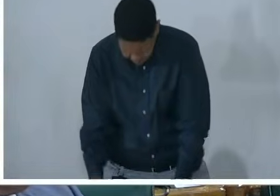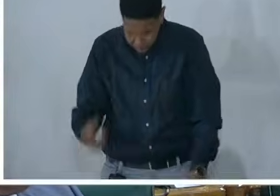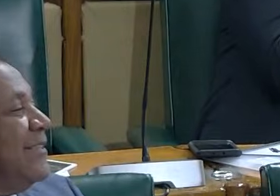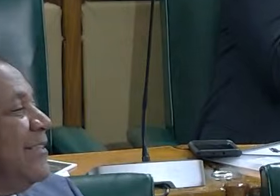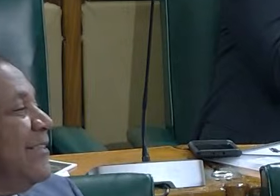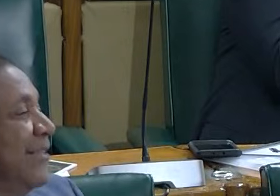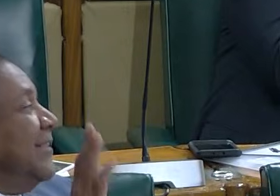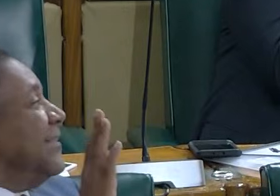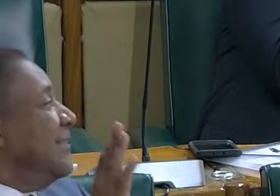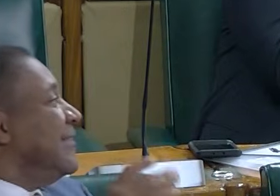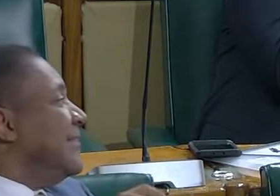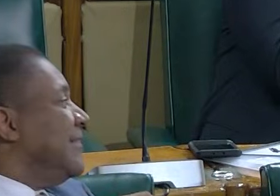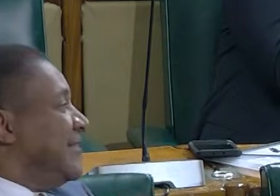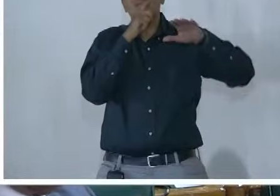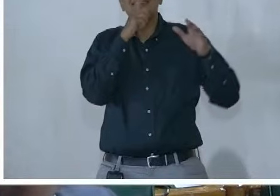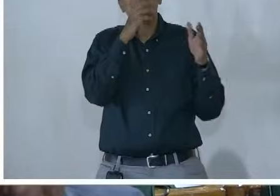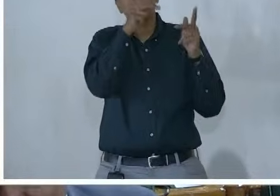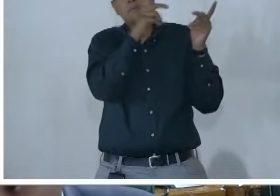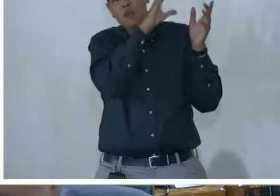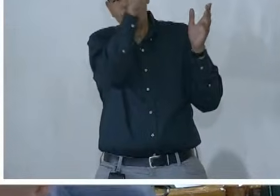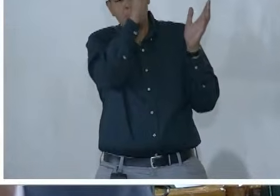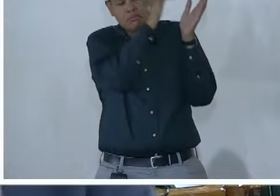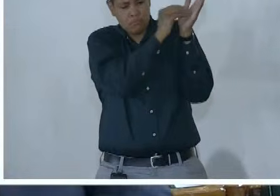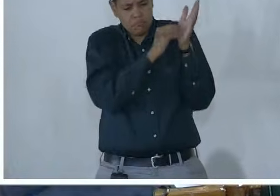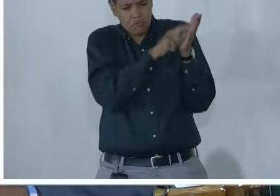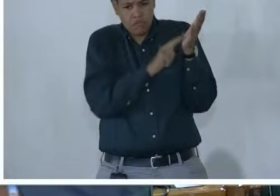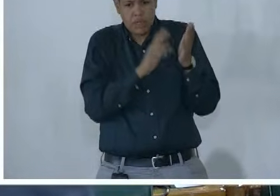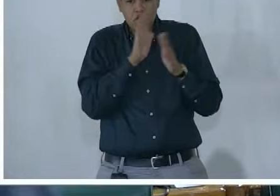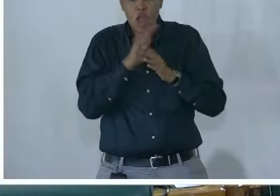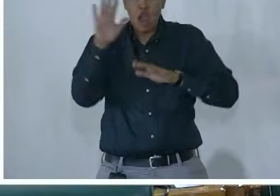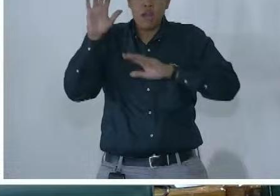platform. We'll also